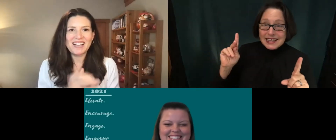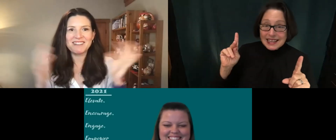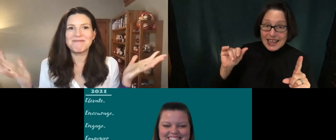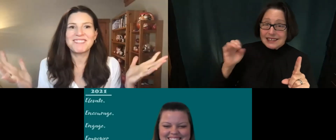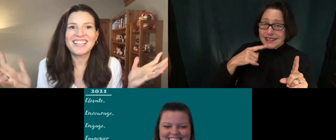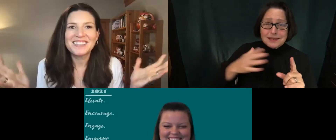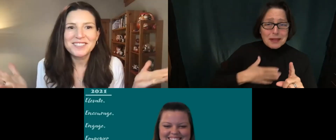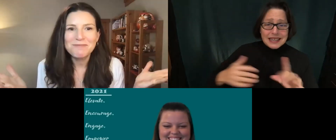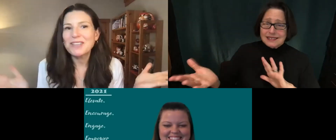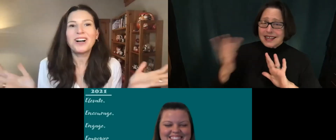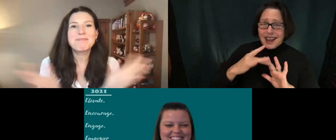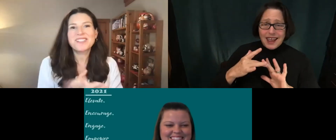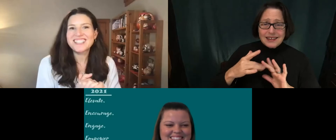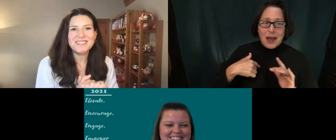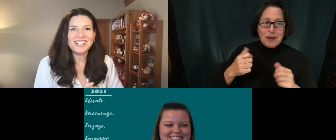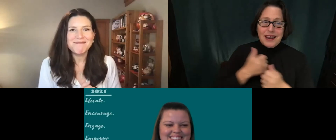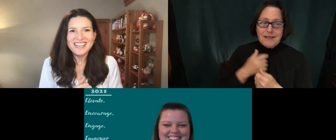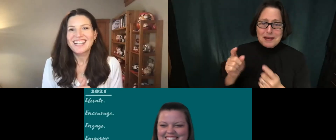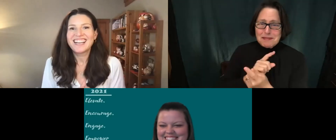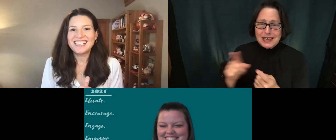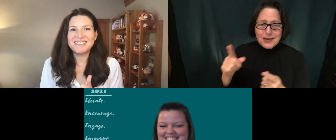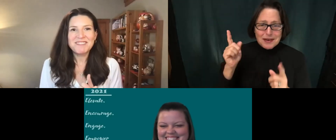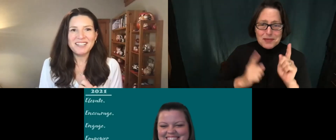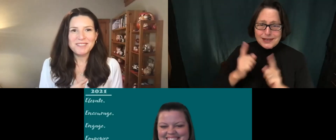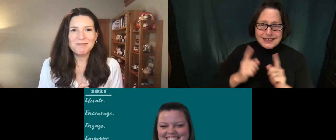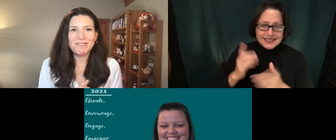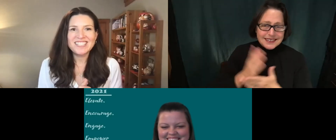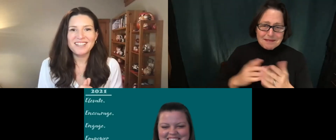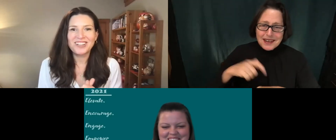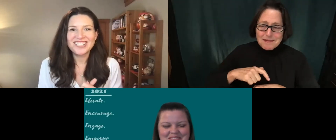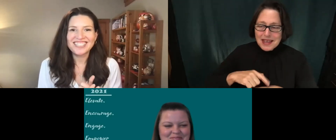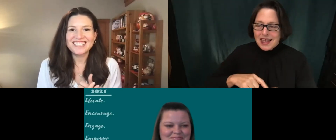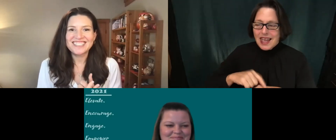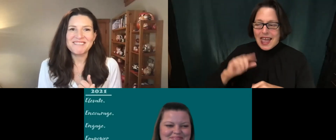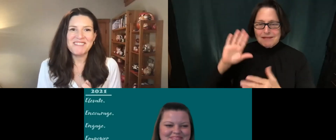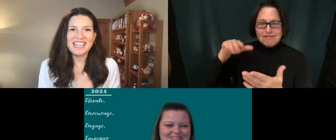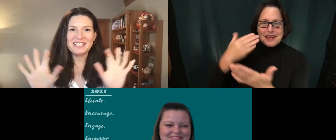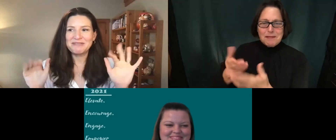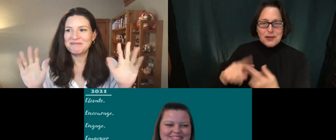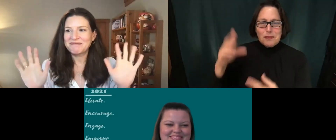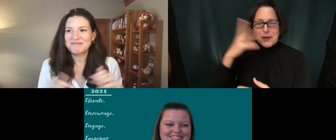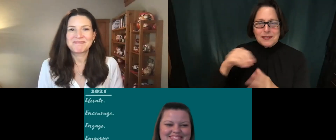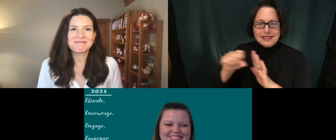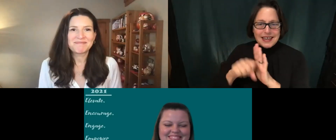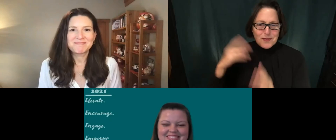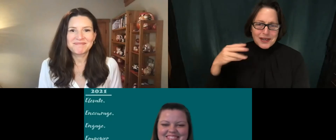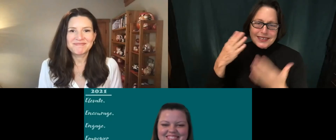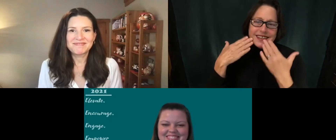I'd love to meet you all in person sometime, get up to the lovely state of Washington. So thank you.